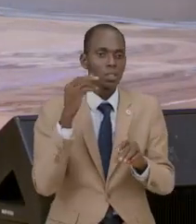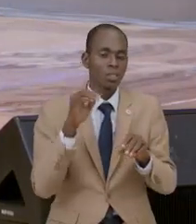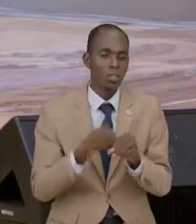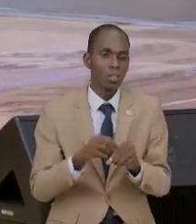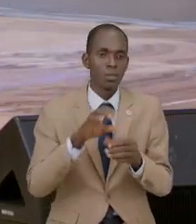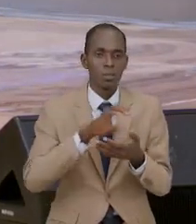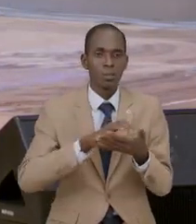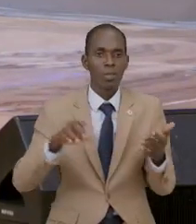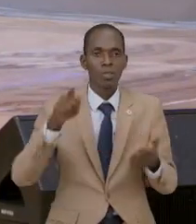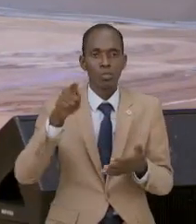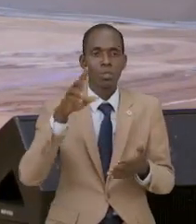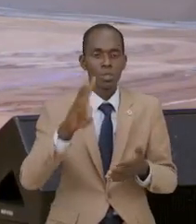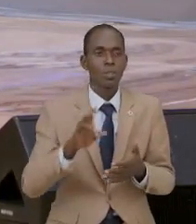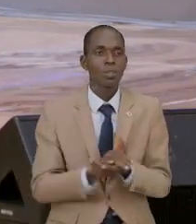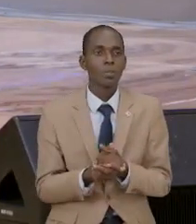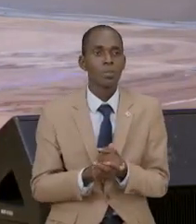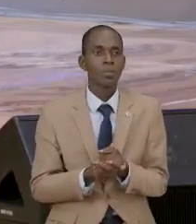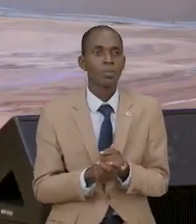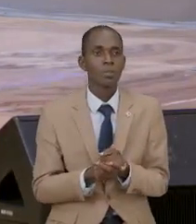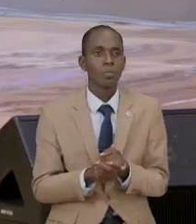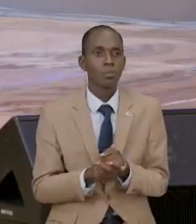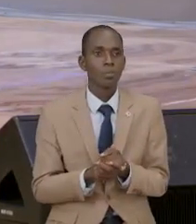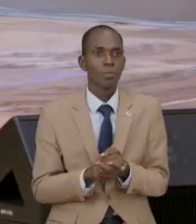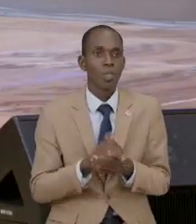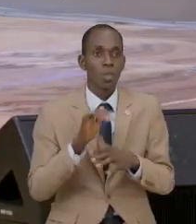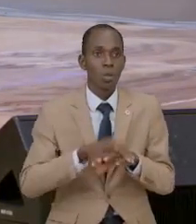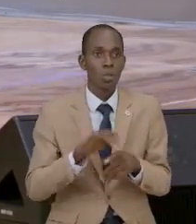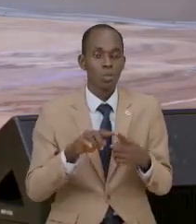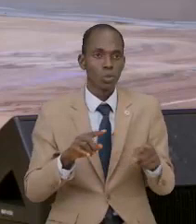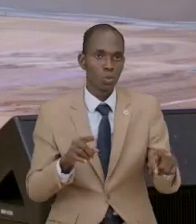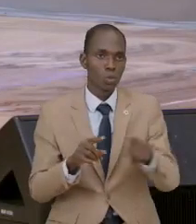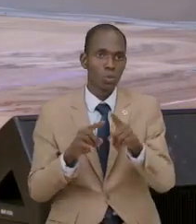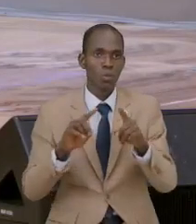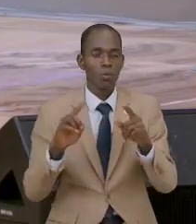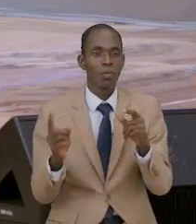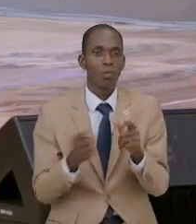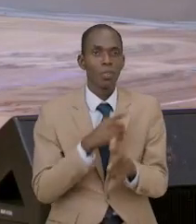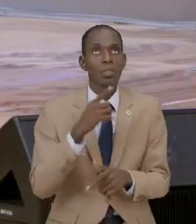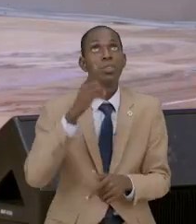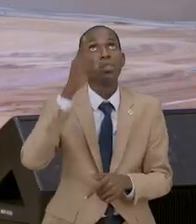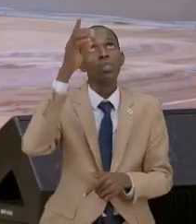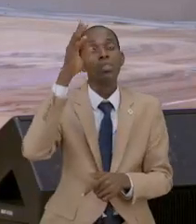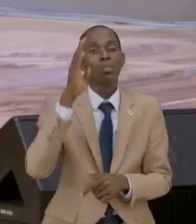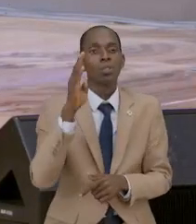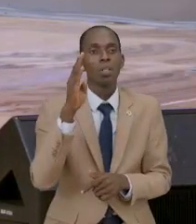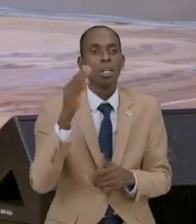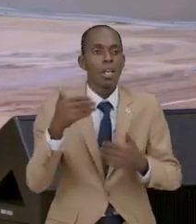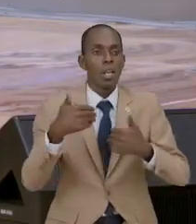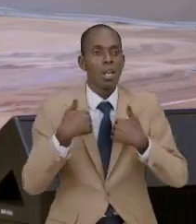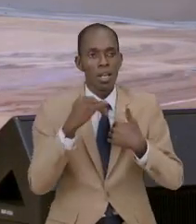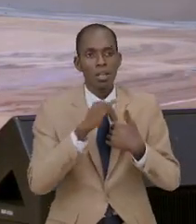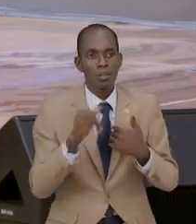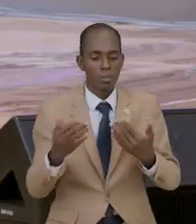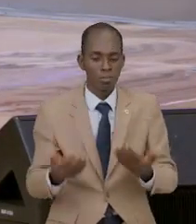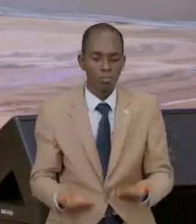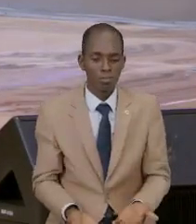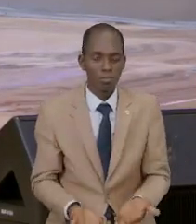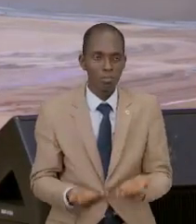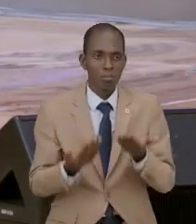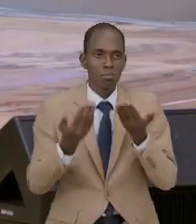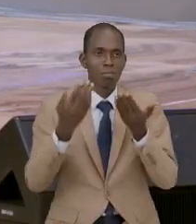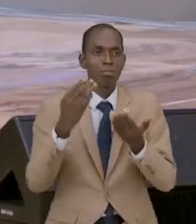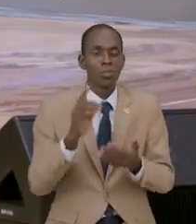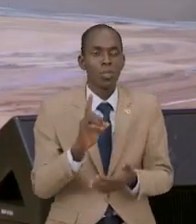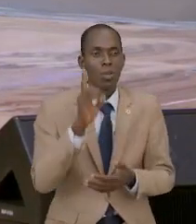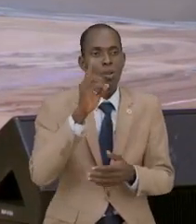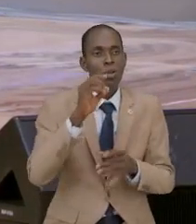26 tells us about the seed. Now, unto you first, God, having raised up his